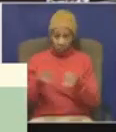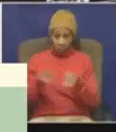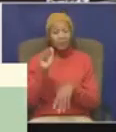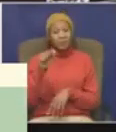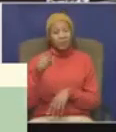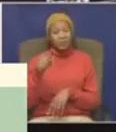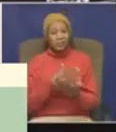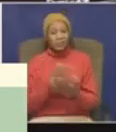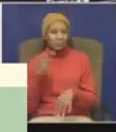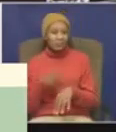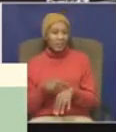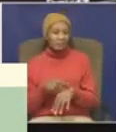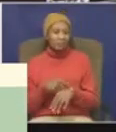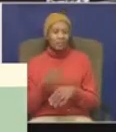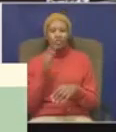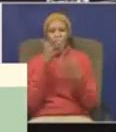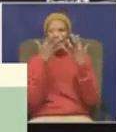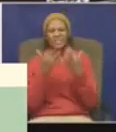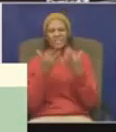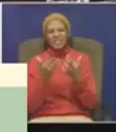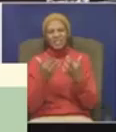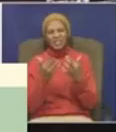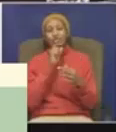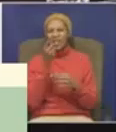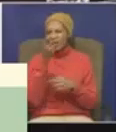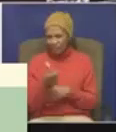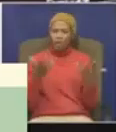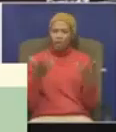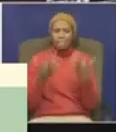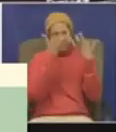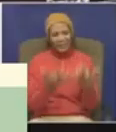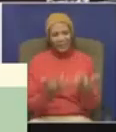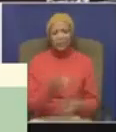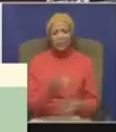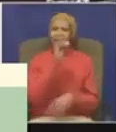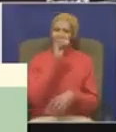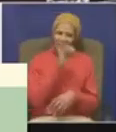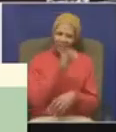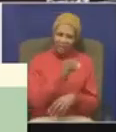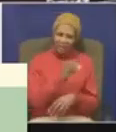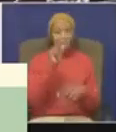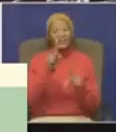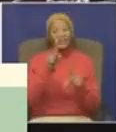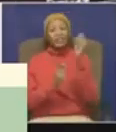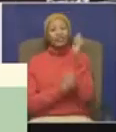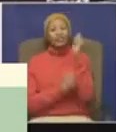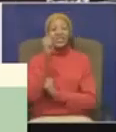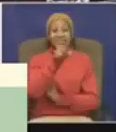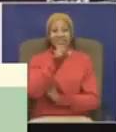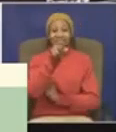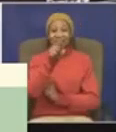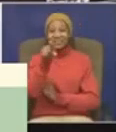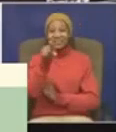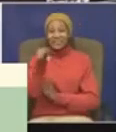cases there's been underspending. Money has been laid out, and the entities that are supposed to